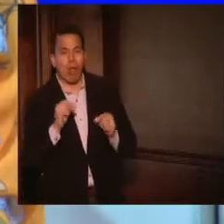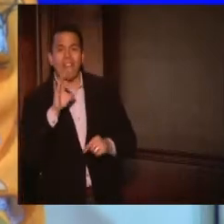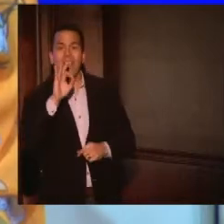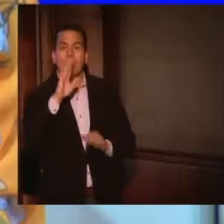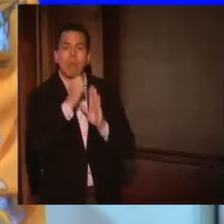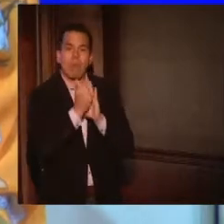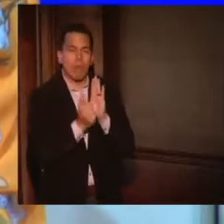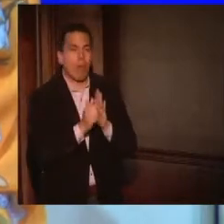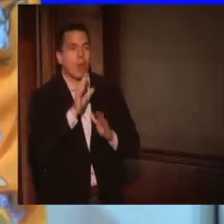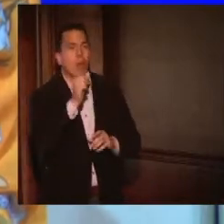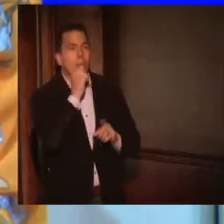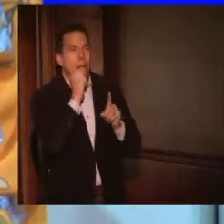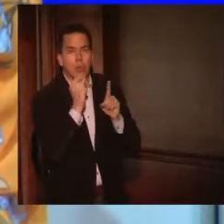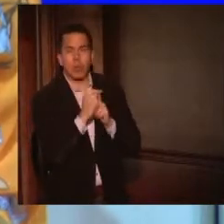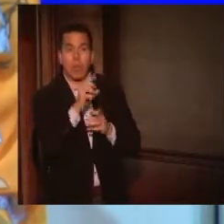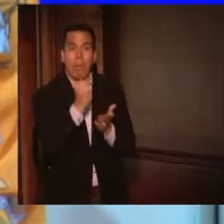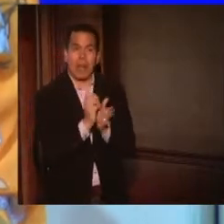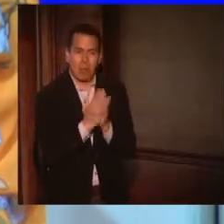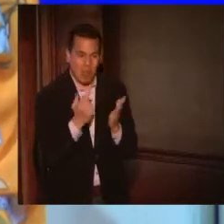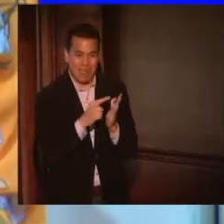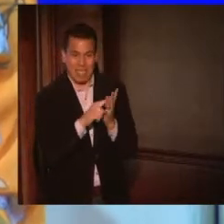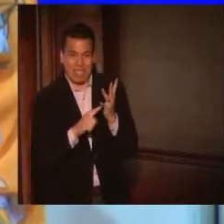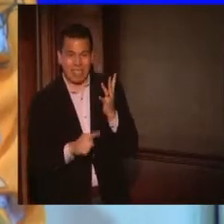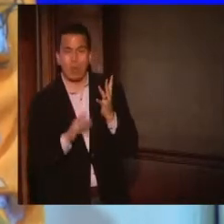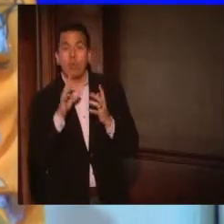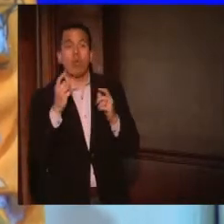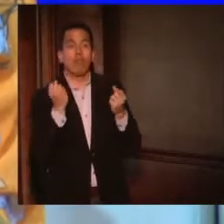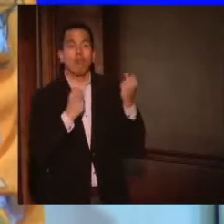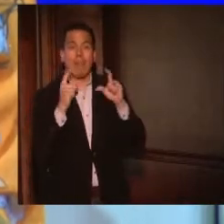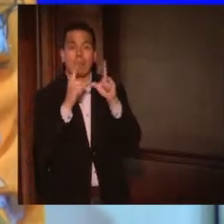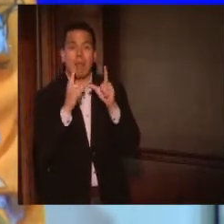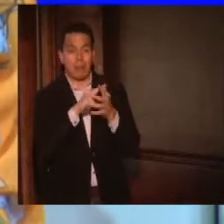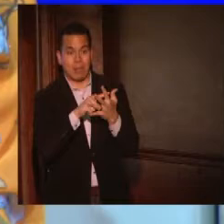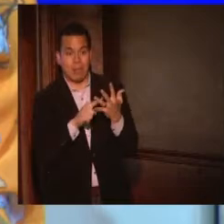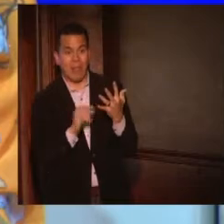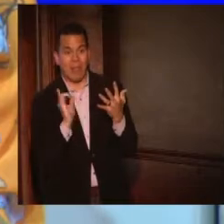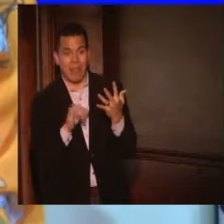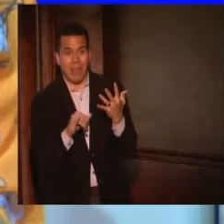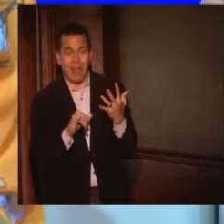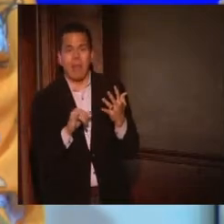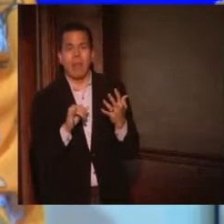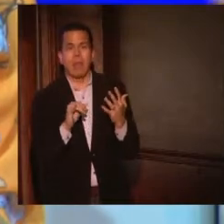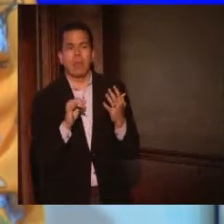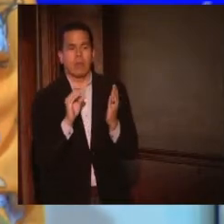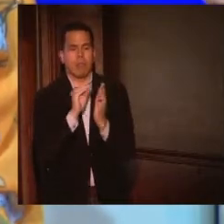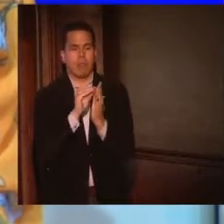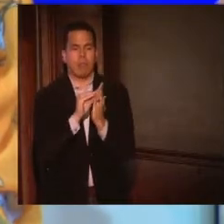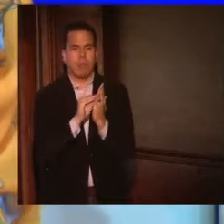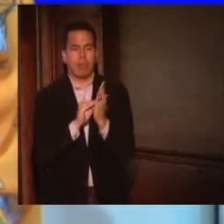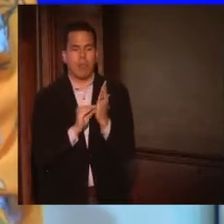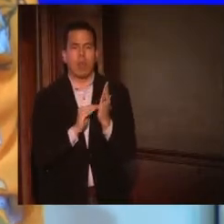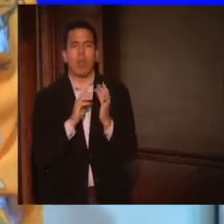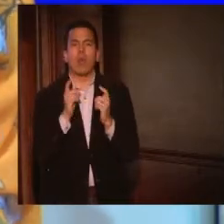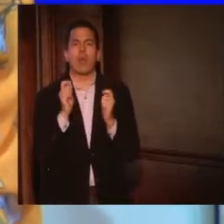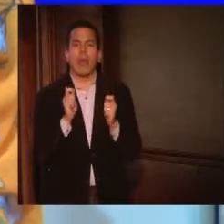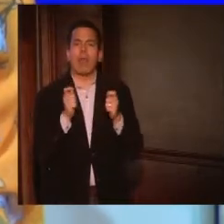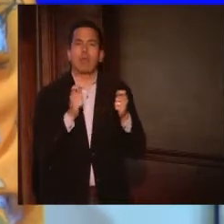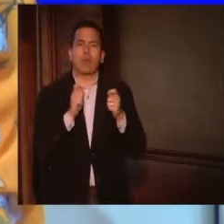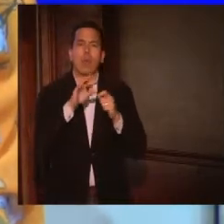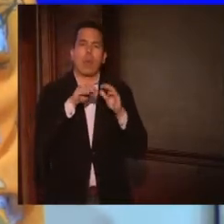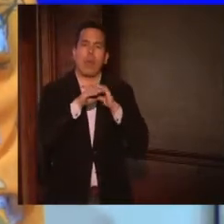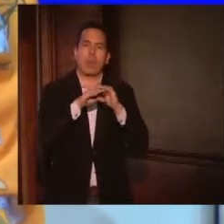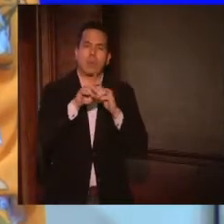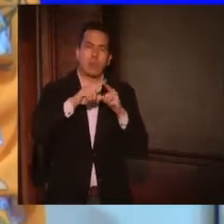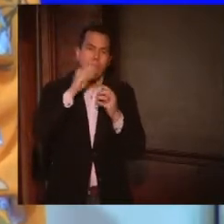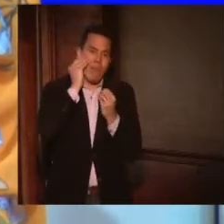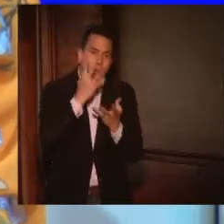passport, your driver's license, each one of those is a point on a ledger that controls your access to information or your access to value or your